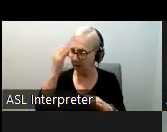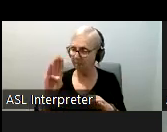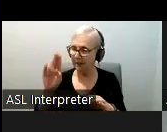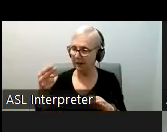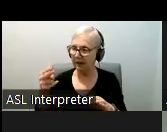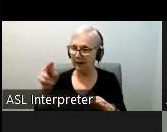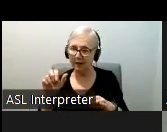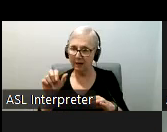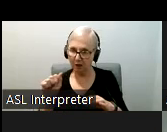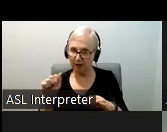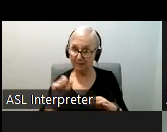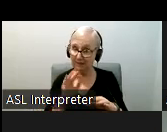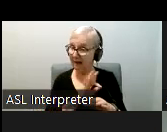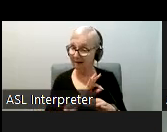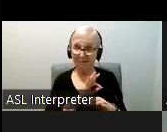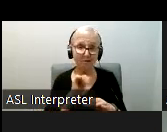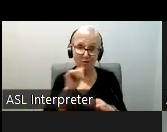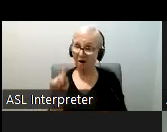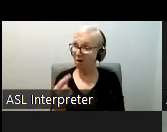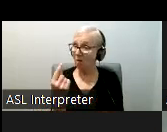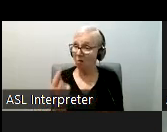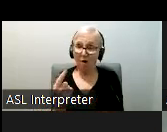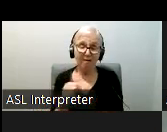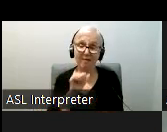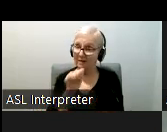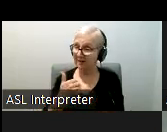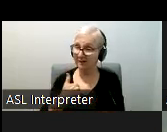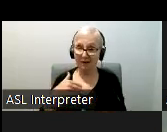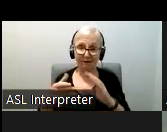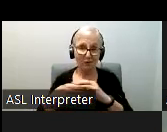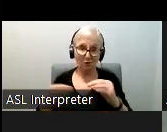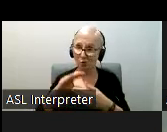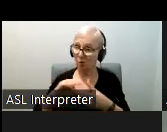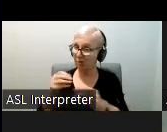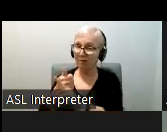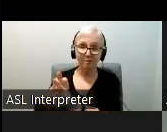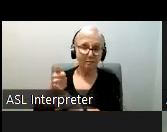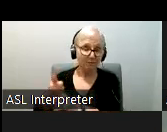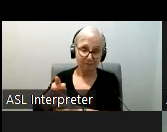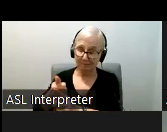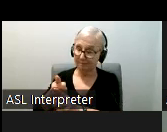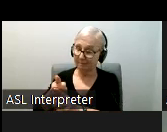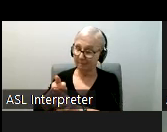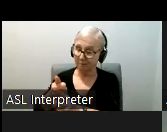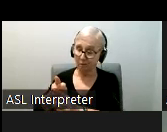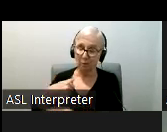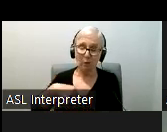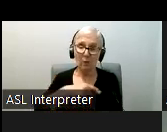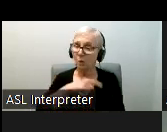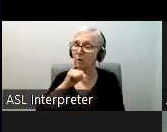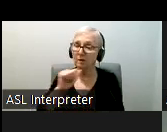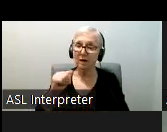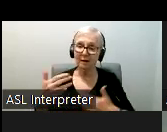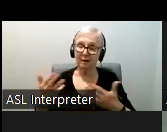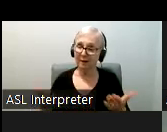who doesn't have their story. Everybody's got a story. We're not here